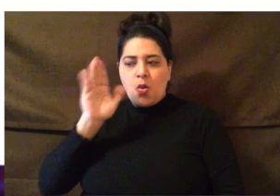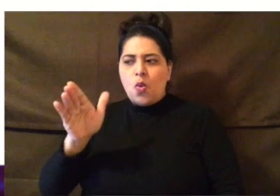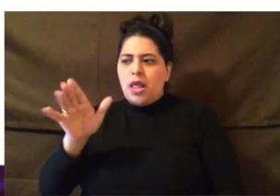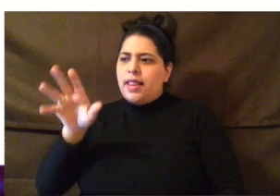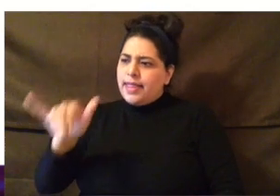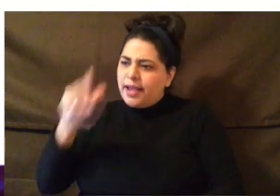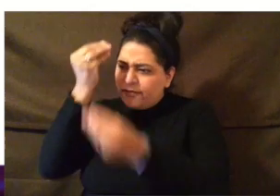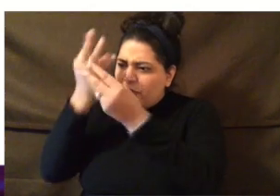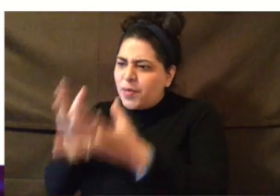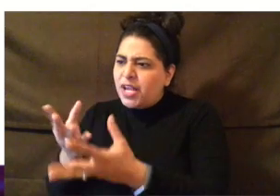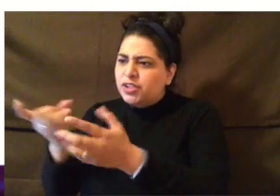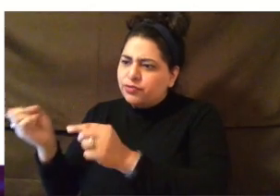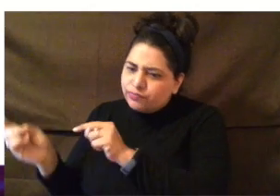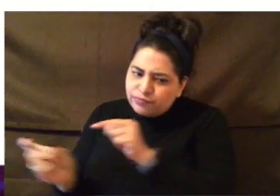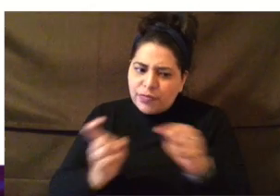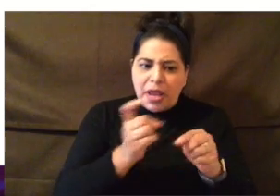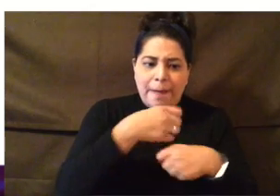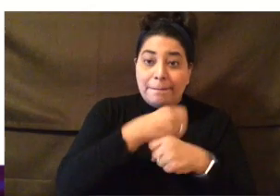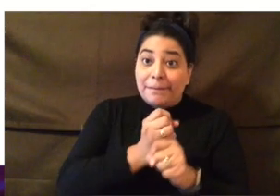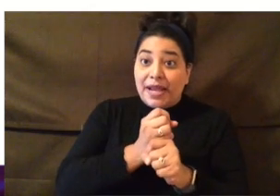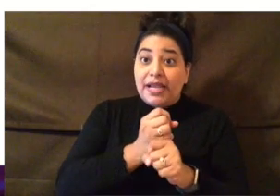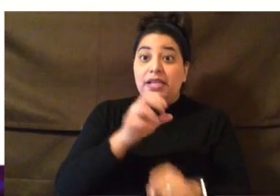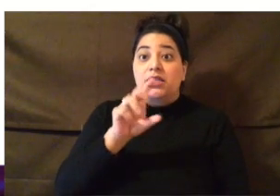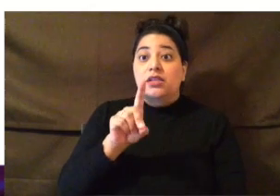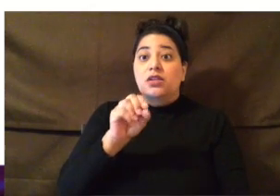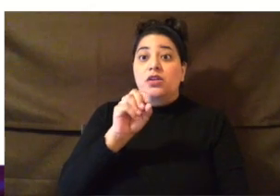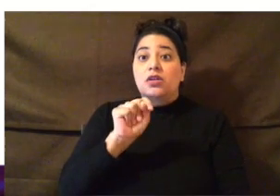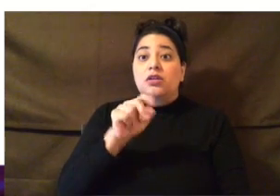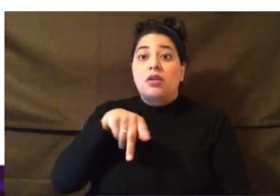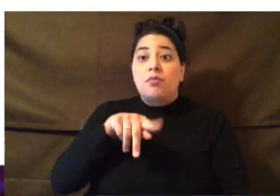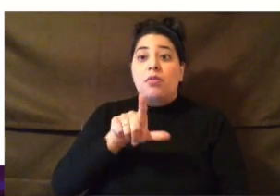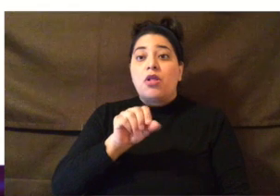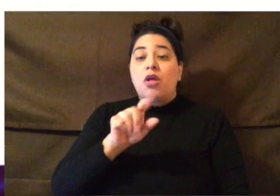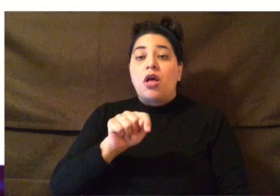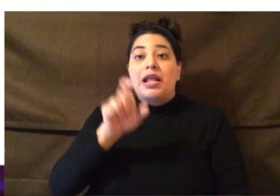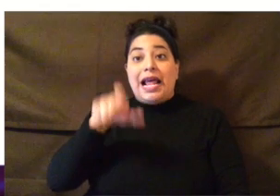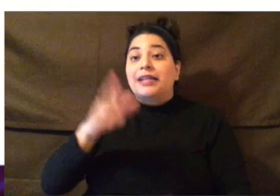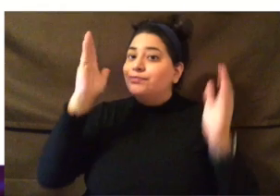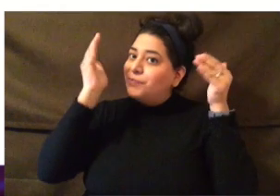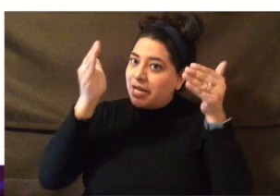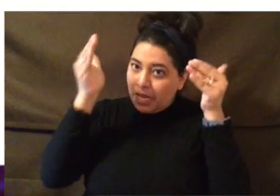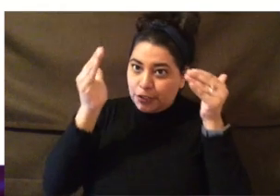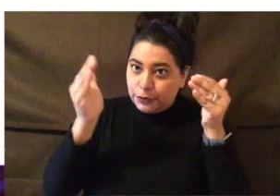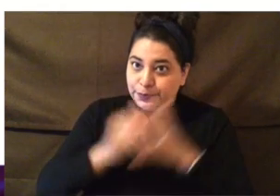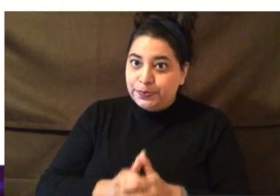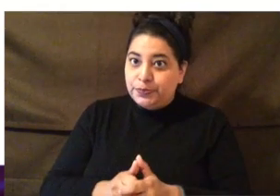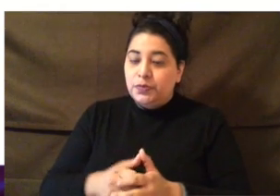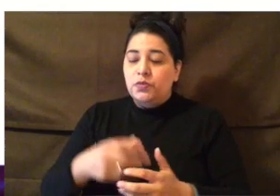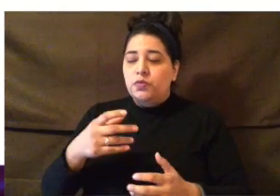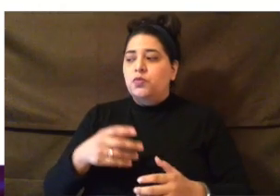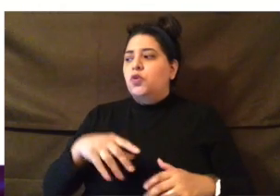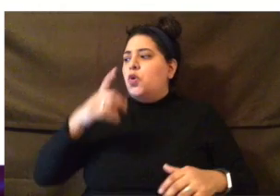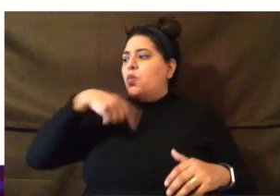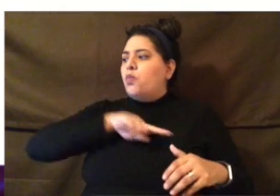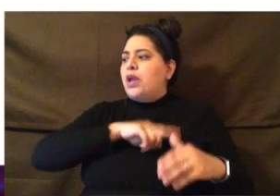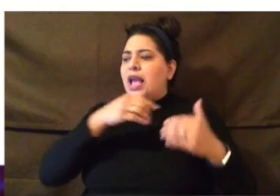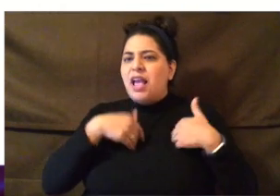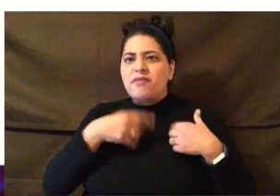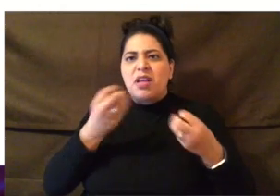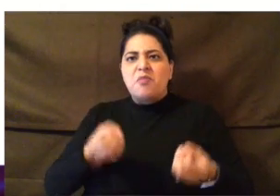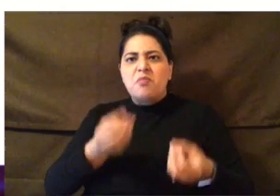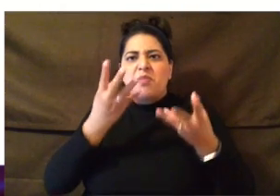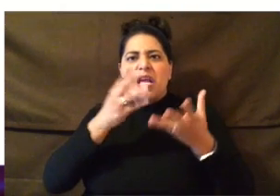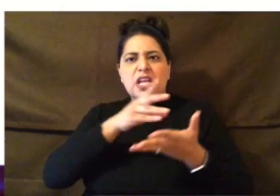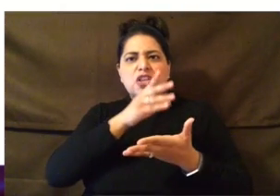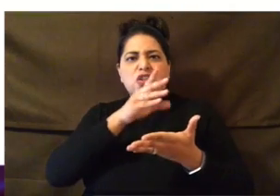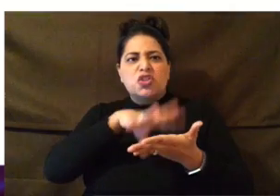going to create a dot plot from it, okay? So pay very close attention. Looks like we have the number of students between the age